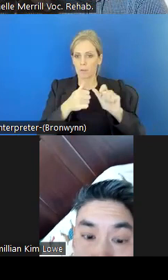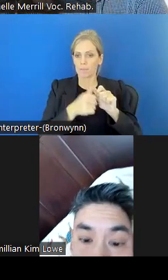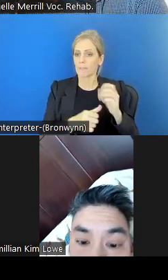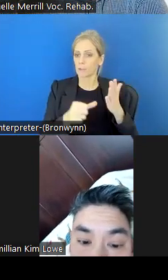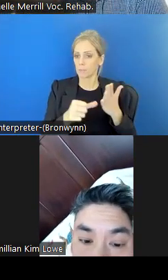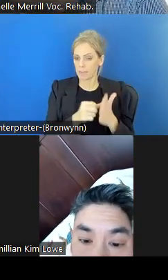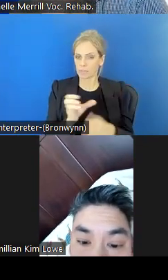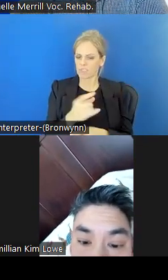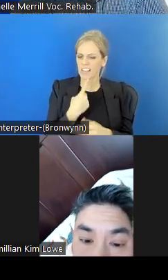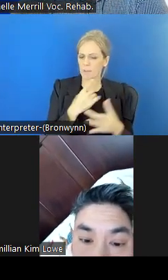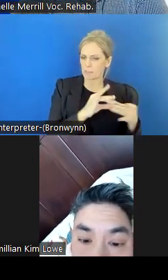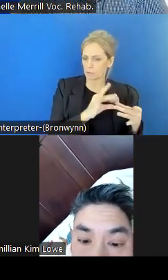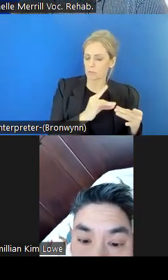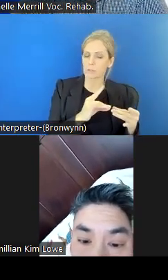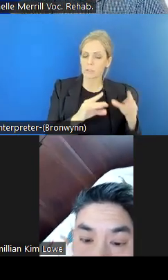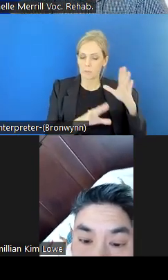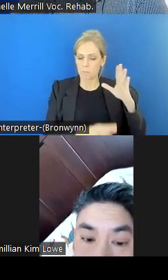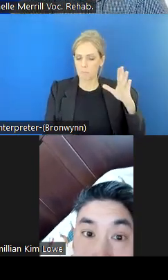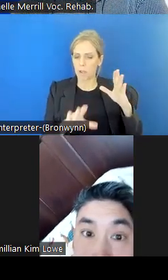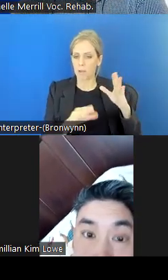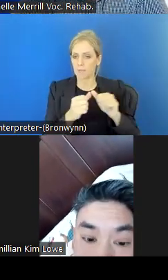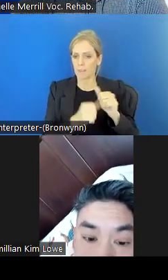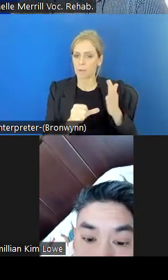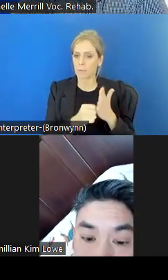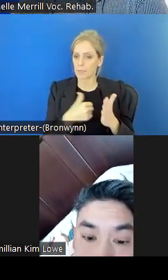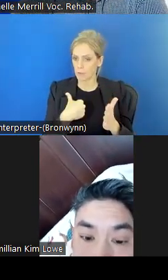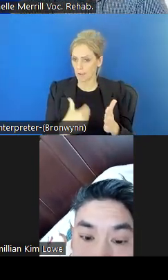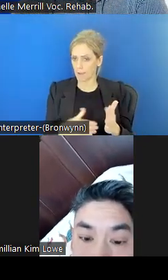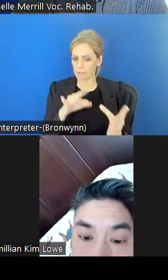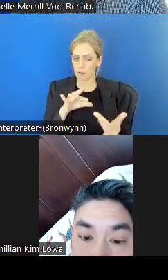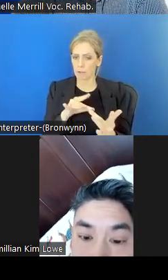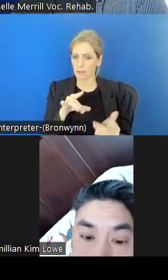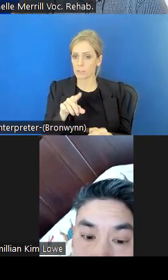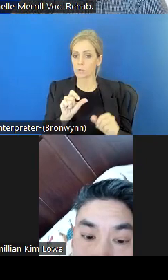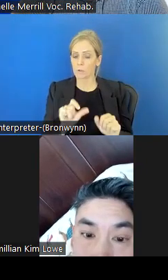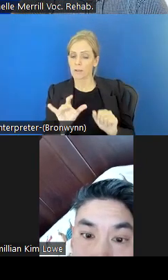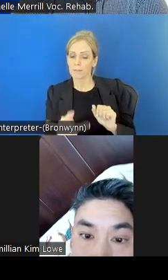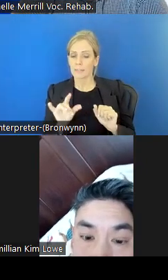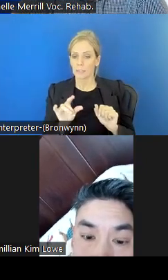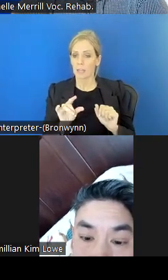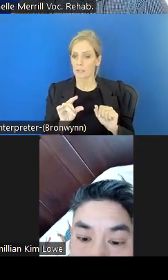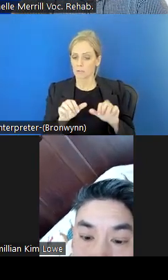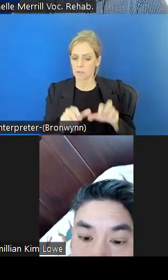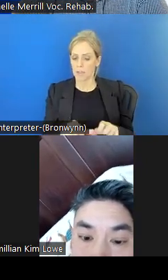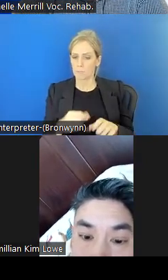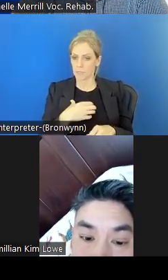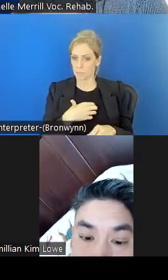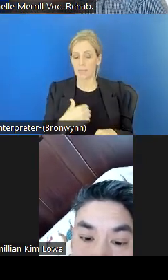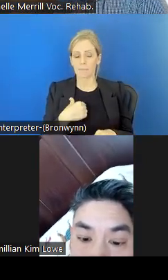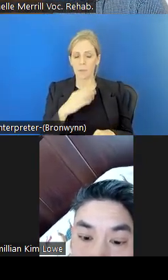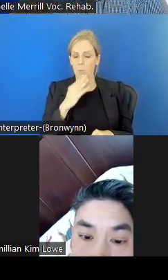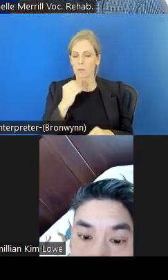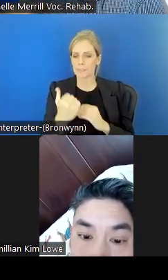contact information. If you want to complain about something, you could certainly put it there and I will get that email. Or if it's something